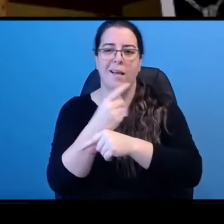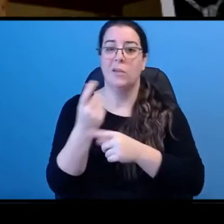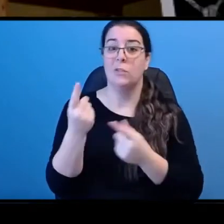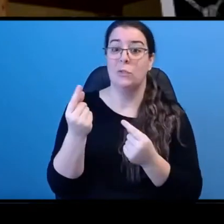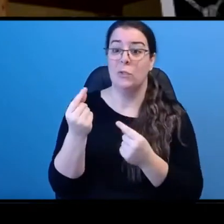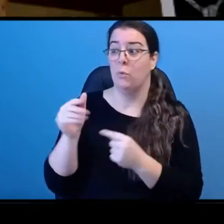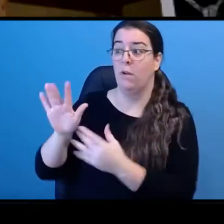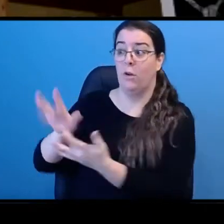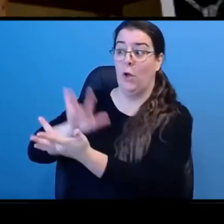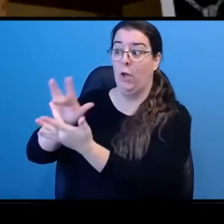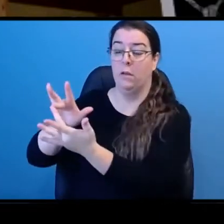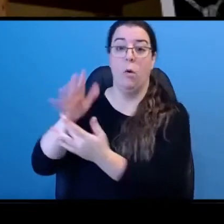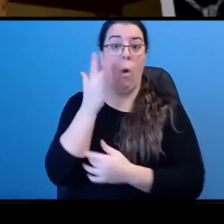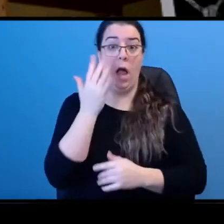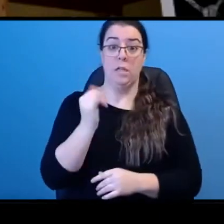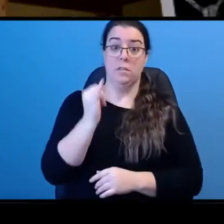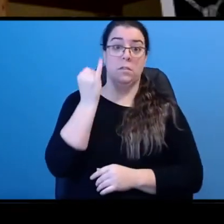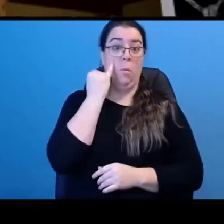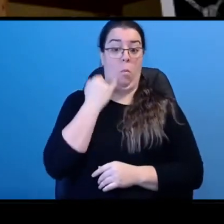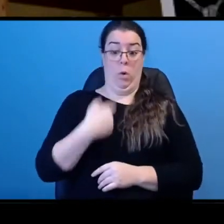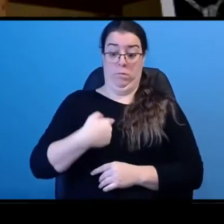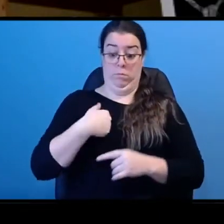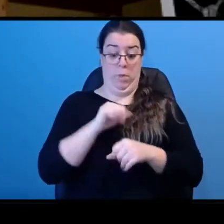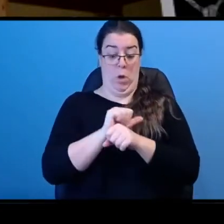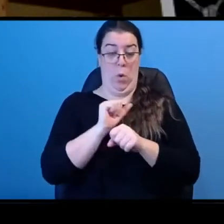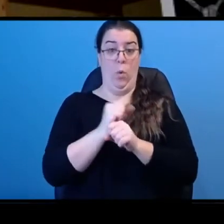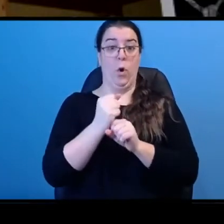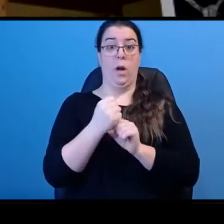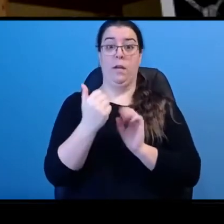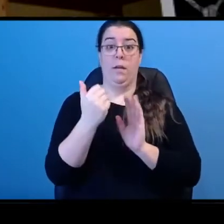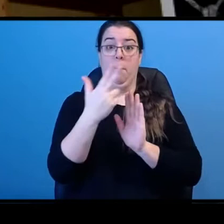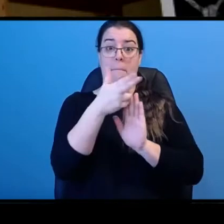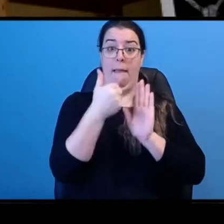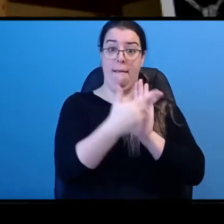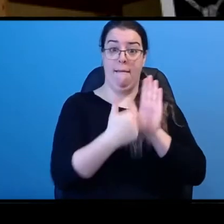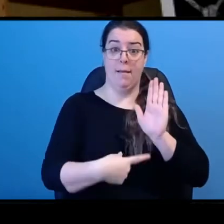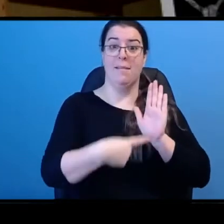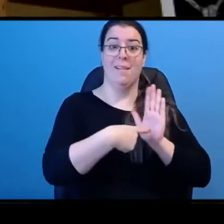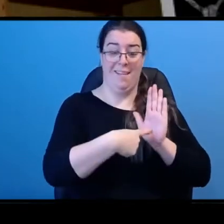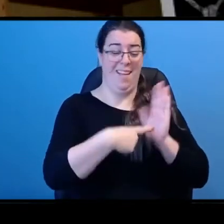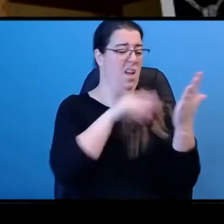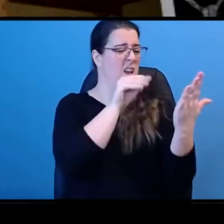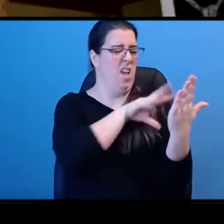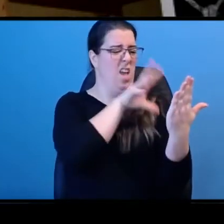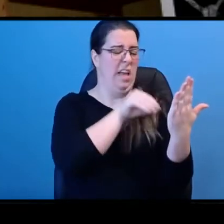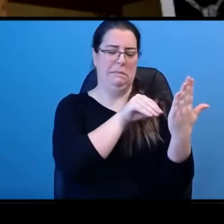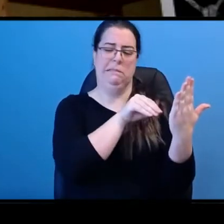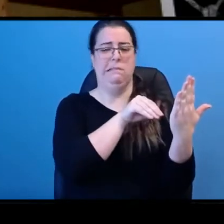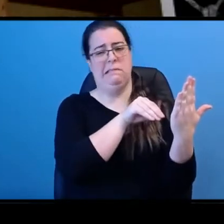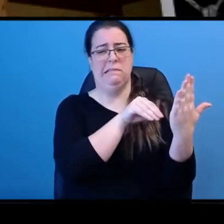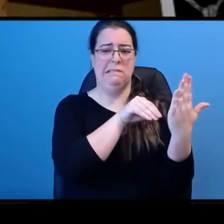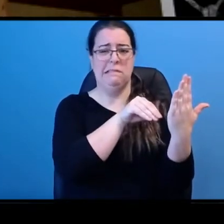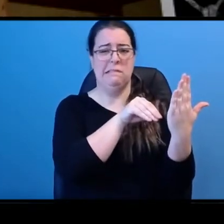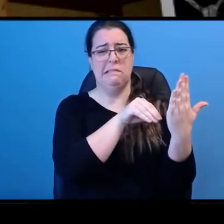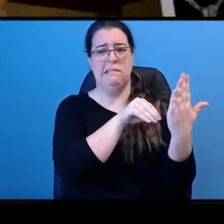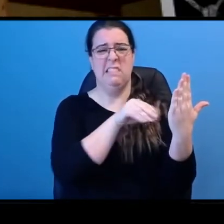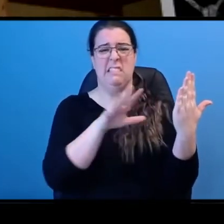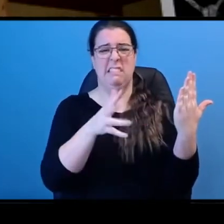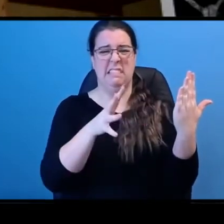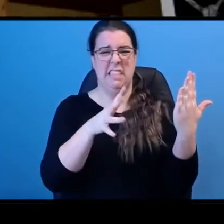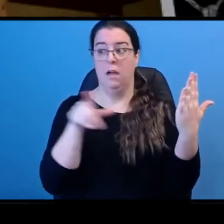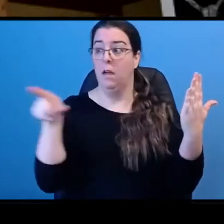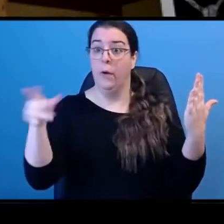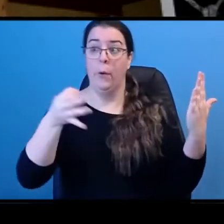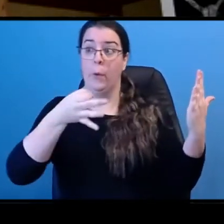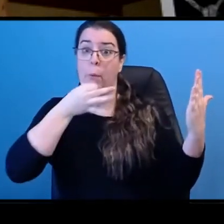photo can really do something justice, or a photo can actually take away from the artistic merit of something. So making sure that